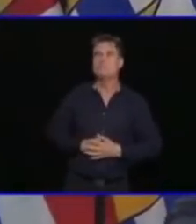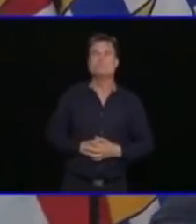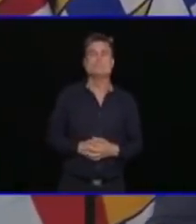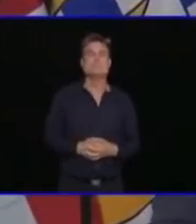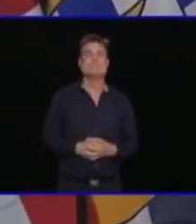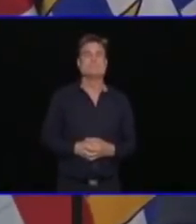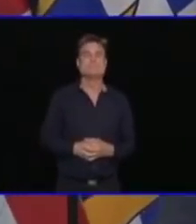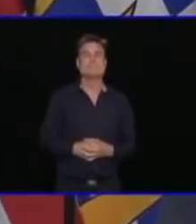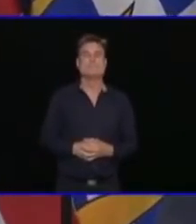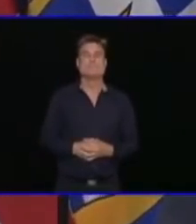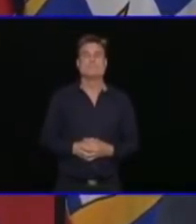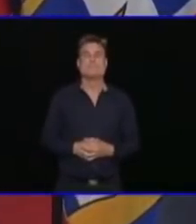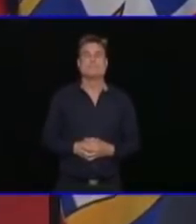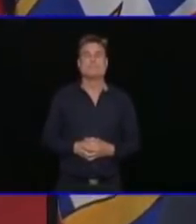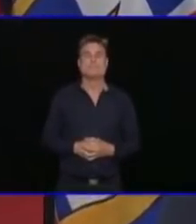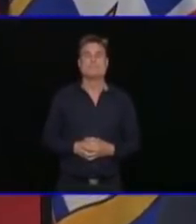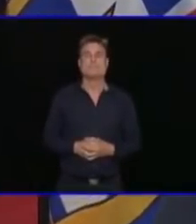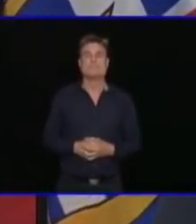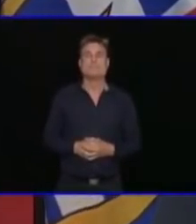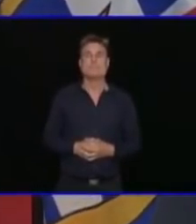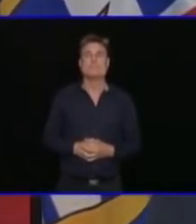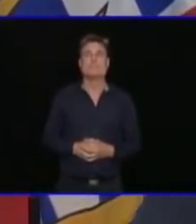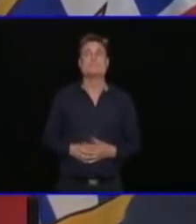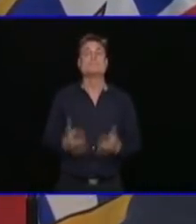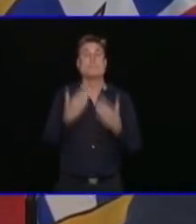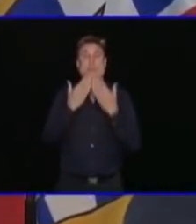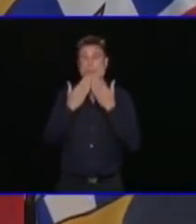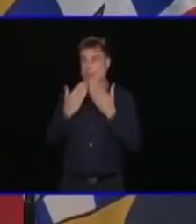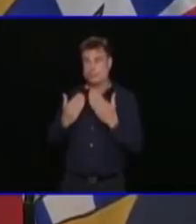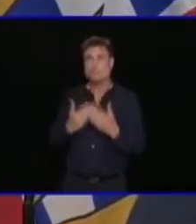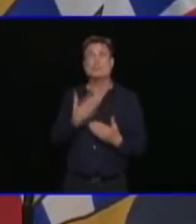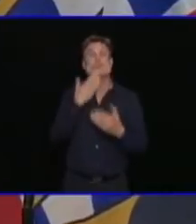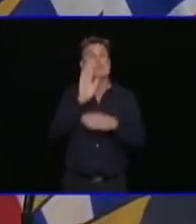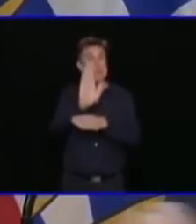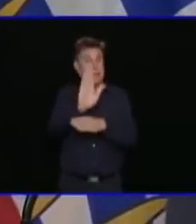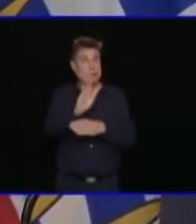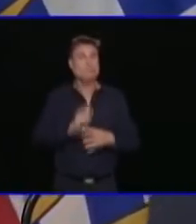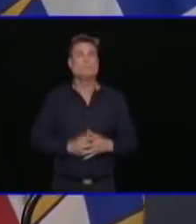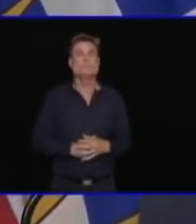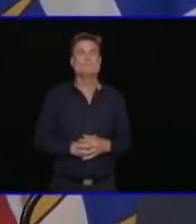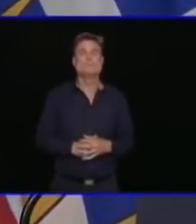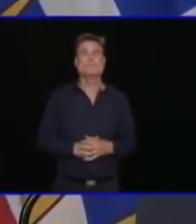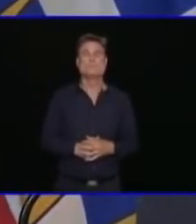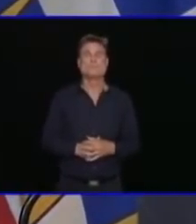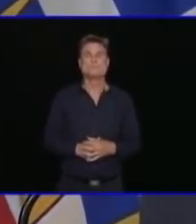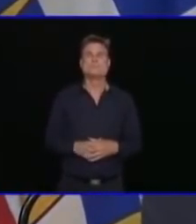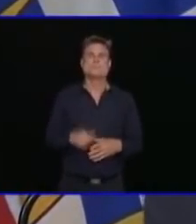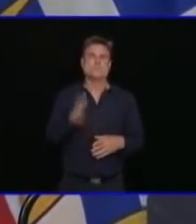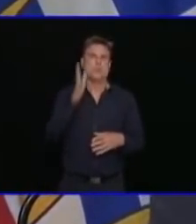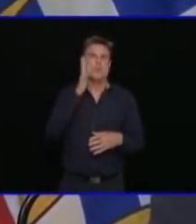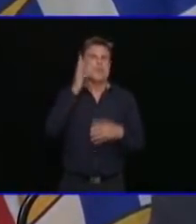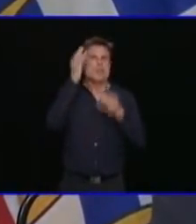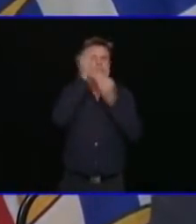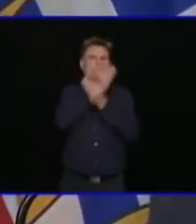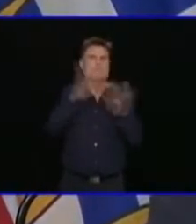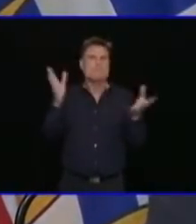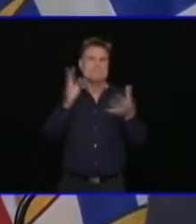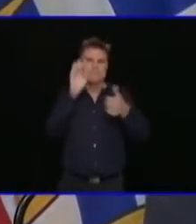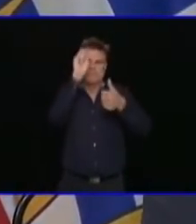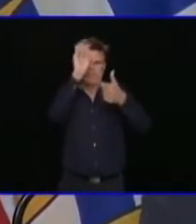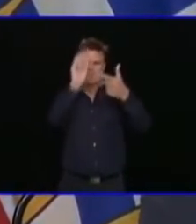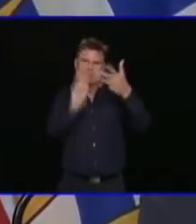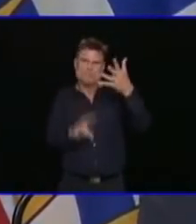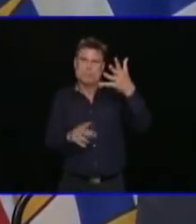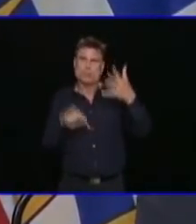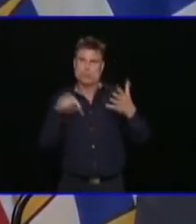Thank you and good afternoon. So we have a number of things on the agenda today. To start with the case updates since